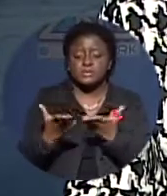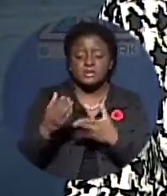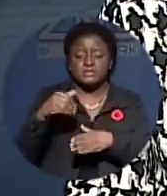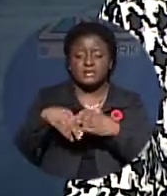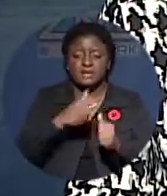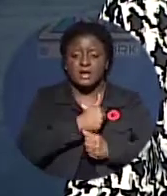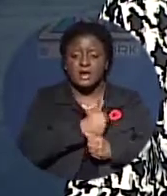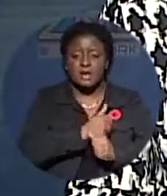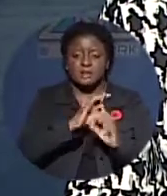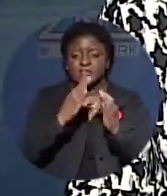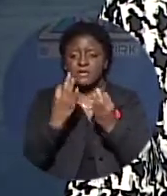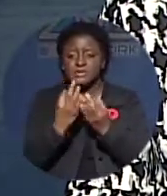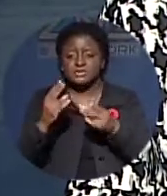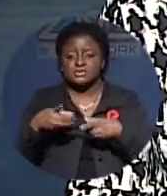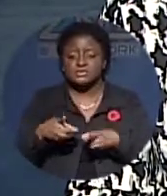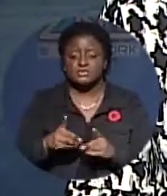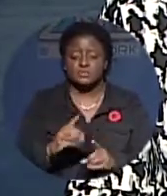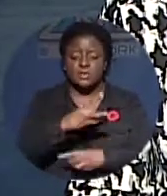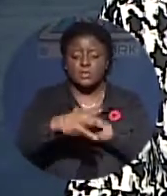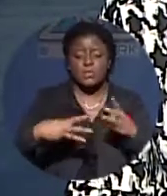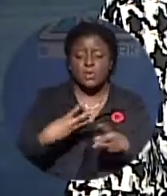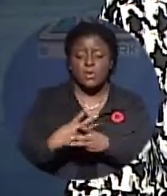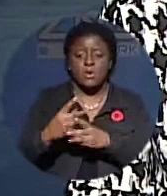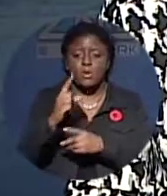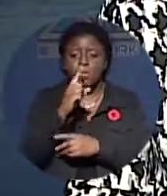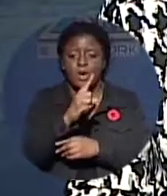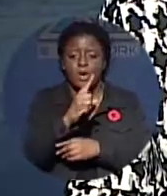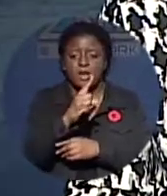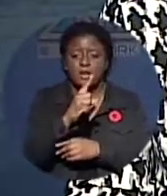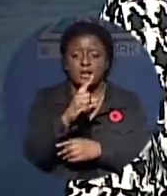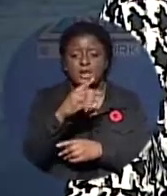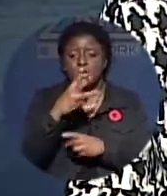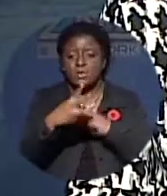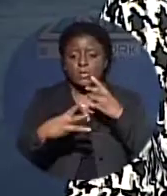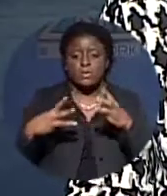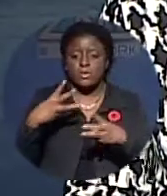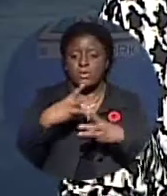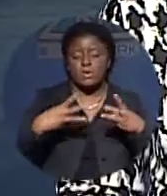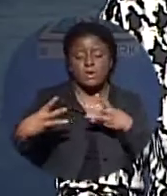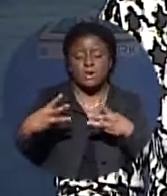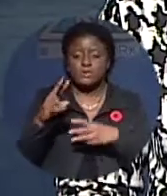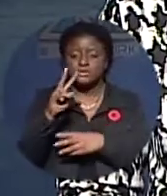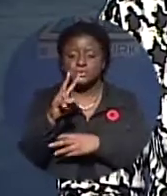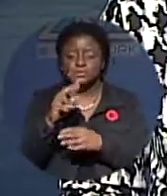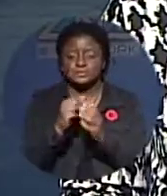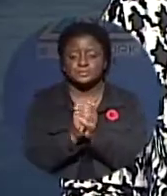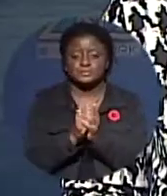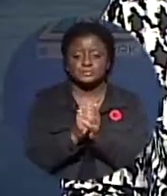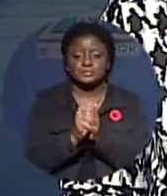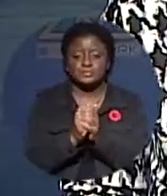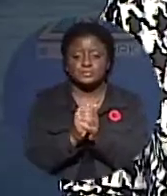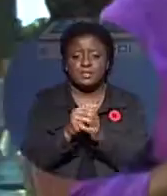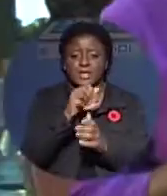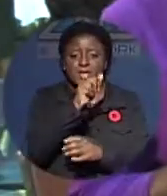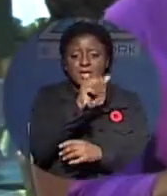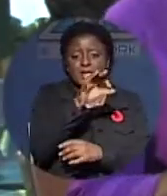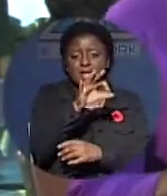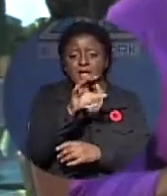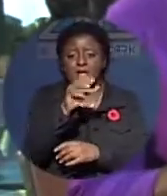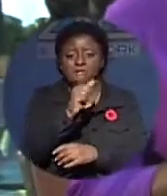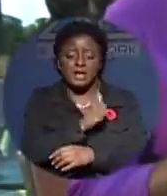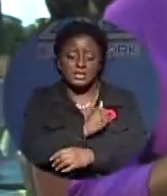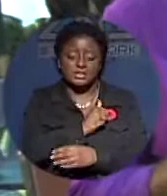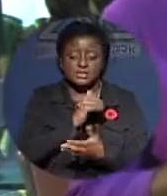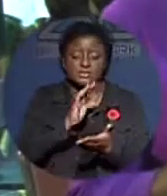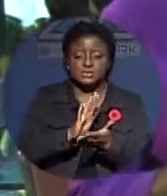II. Fri Nov was at Remembrance Day ceremonies at the A.F. Adley Junior High School. A.F. Adley students paying